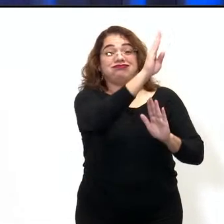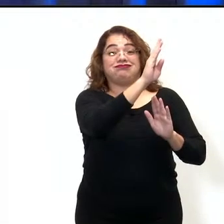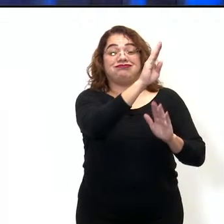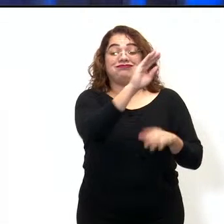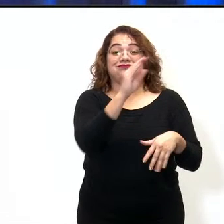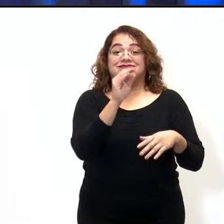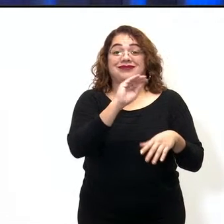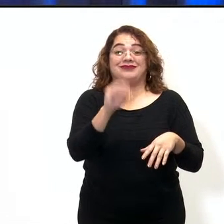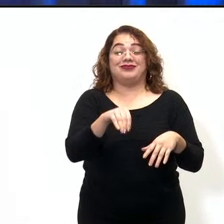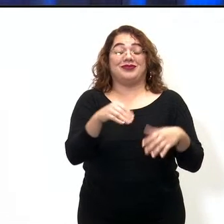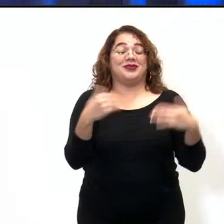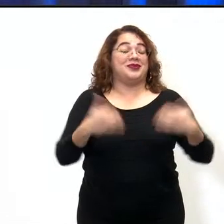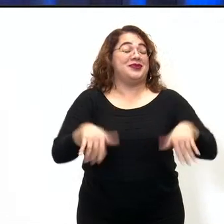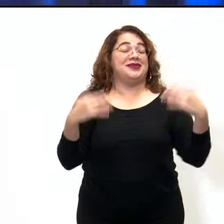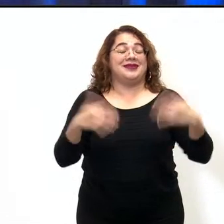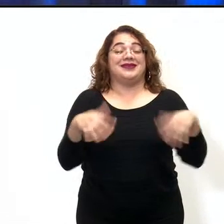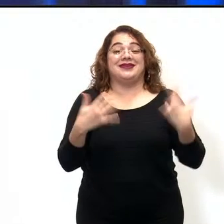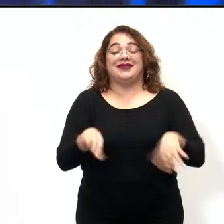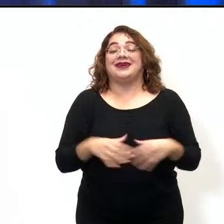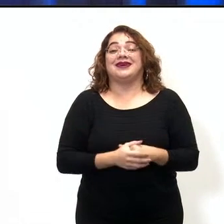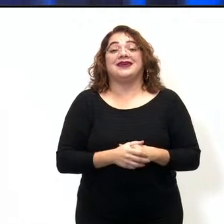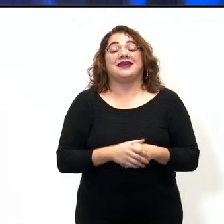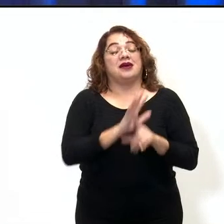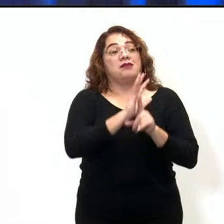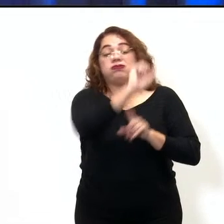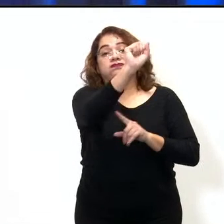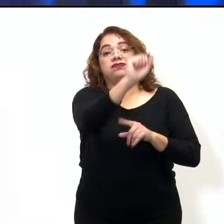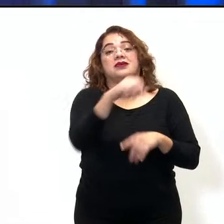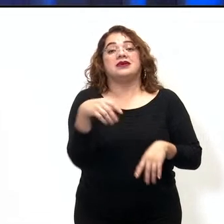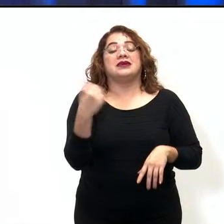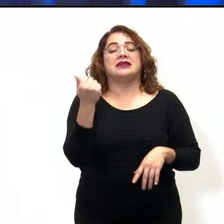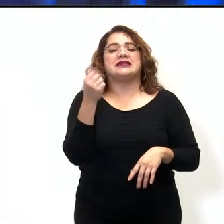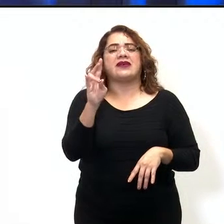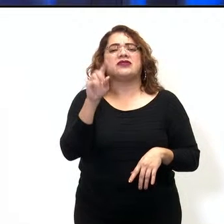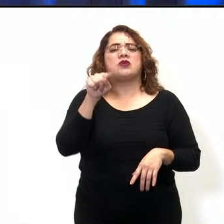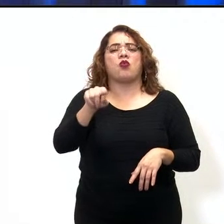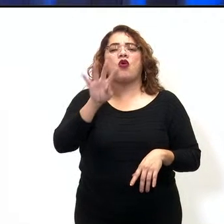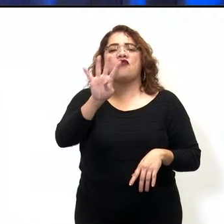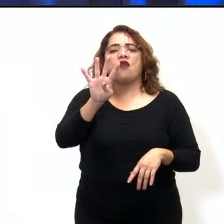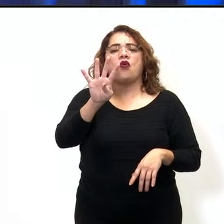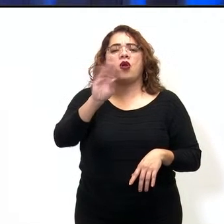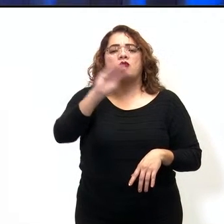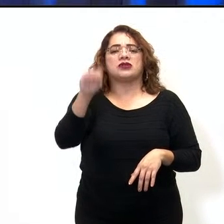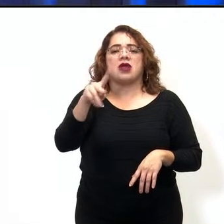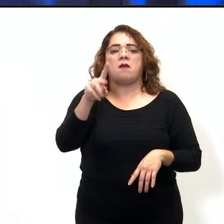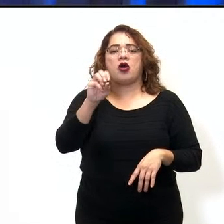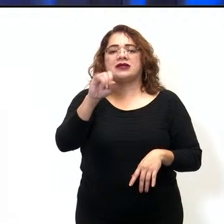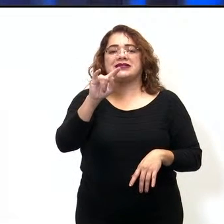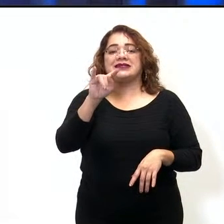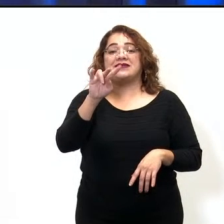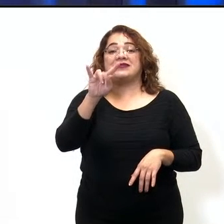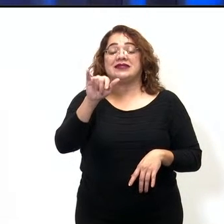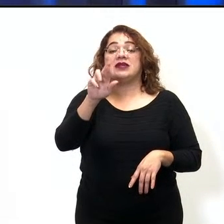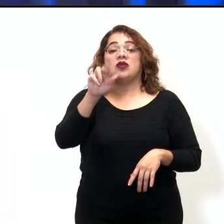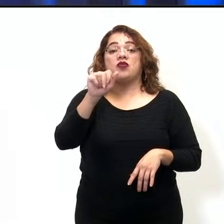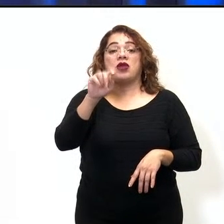We also need to understand that currently our 7-day positivity rate is 14.4%, and our case rate